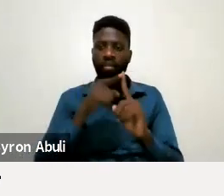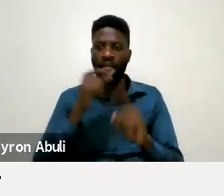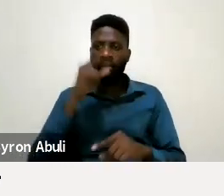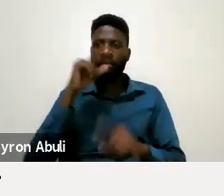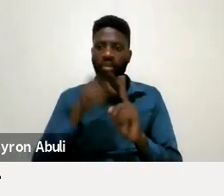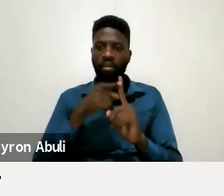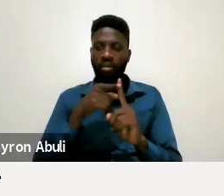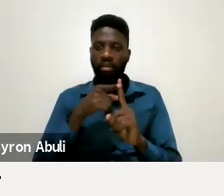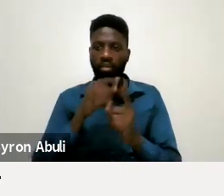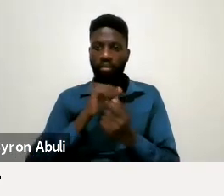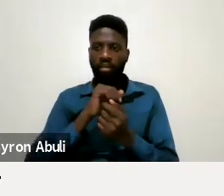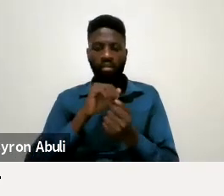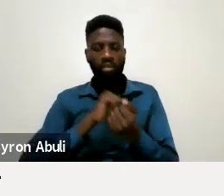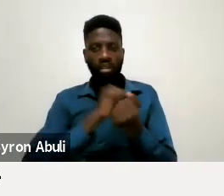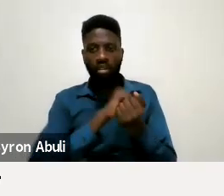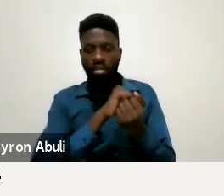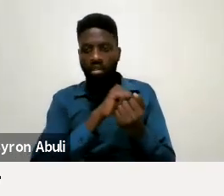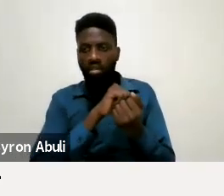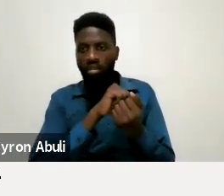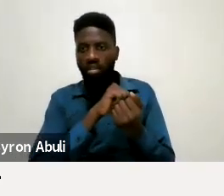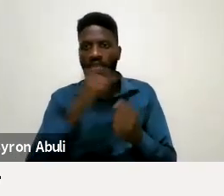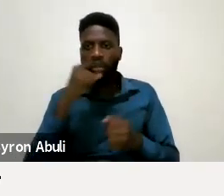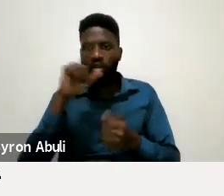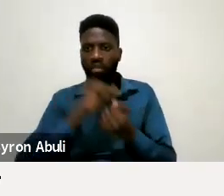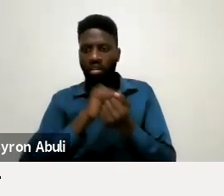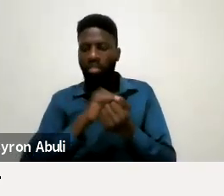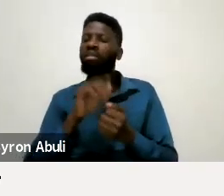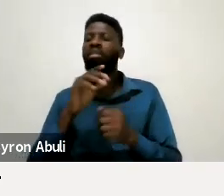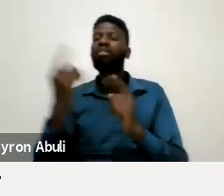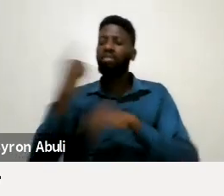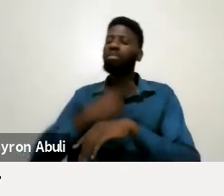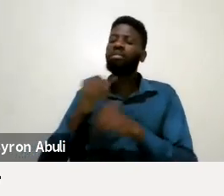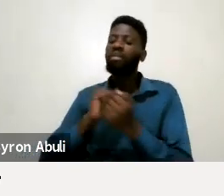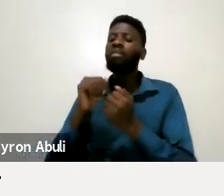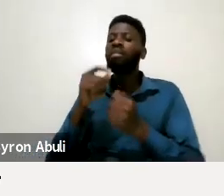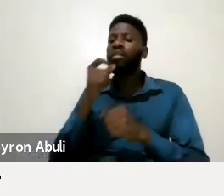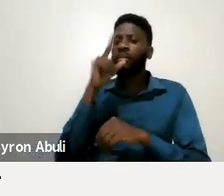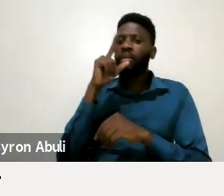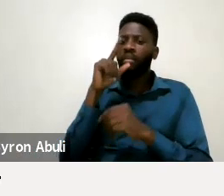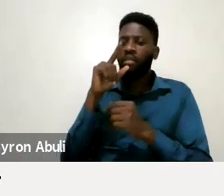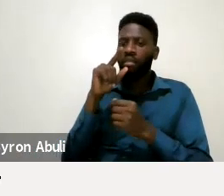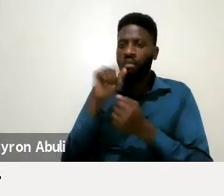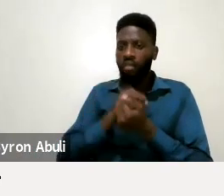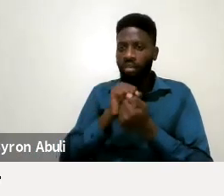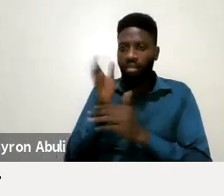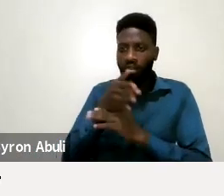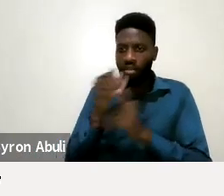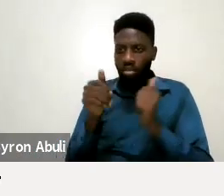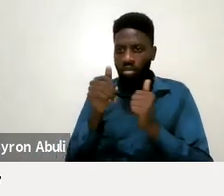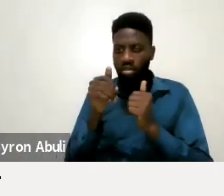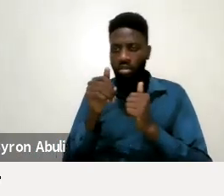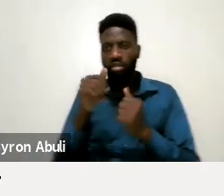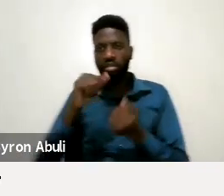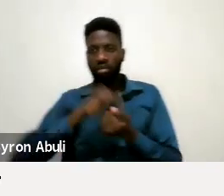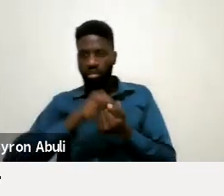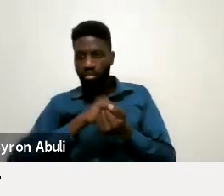a Friday. Eid is on Friday. It's a Friday. Is Eid on Friday or Thursday? Friday.